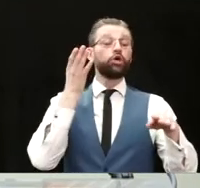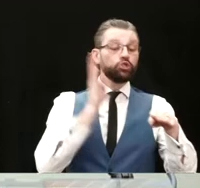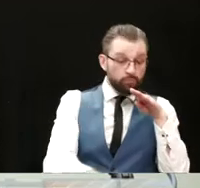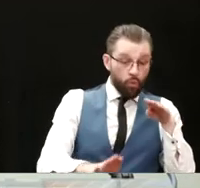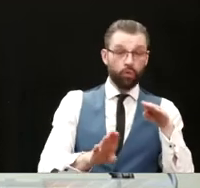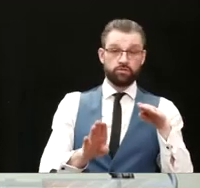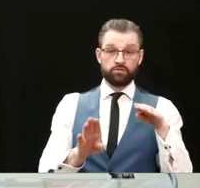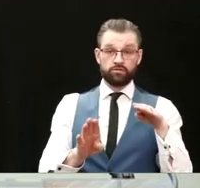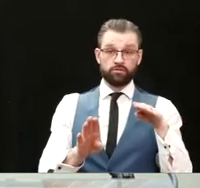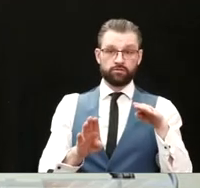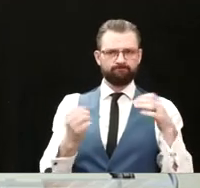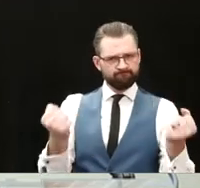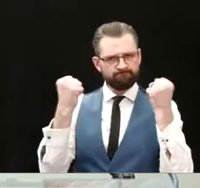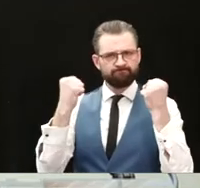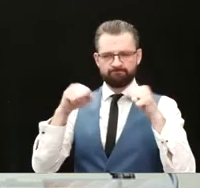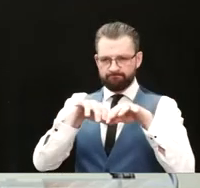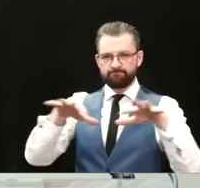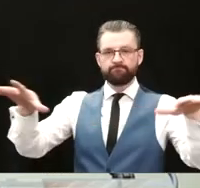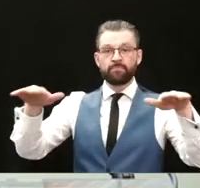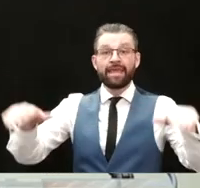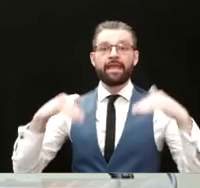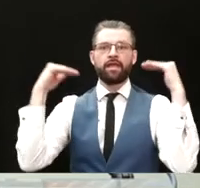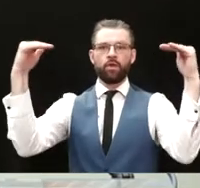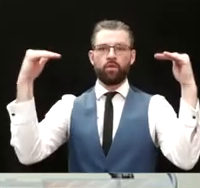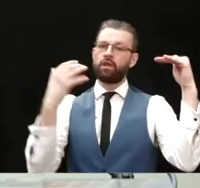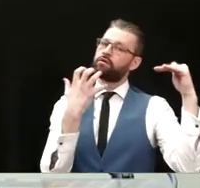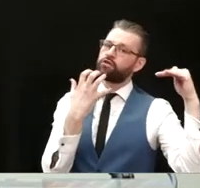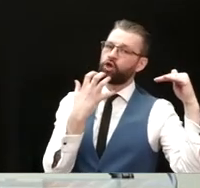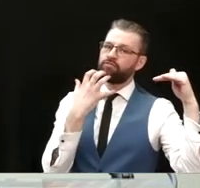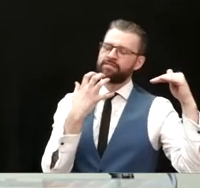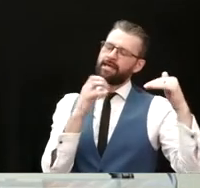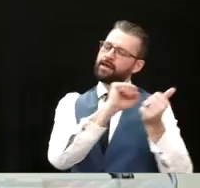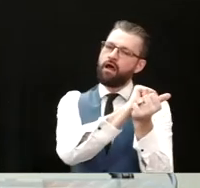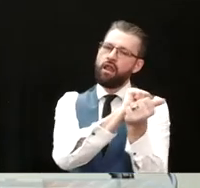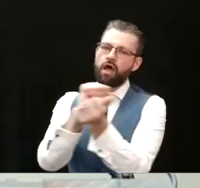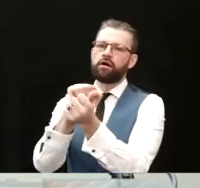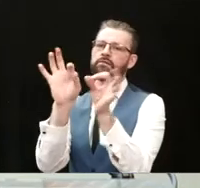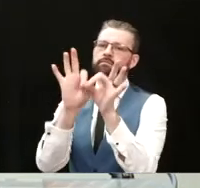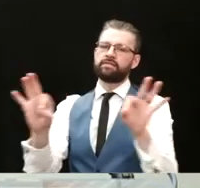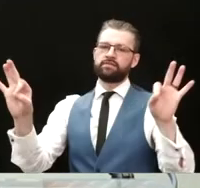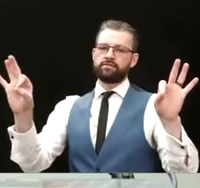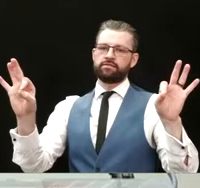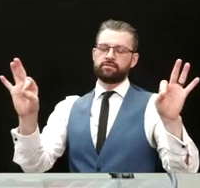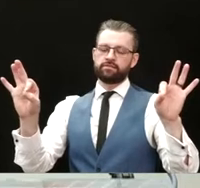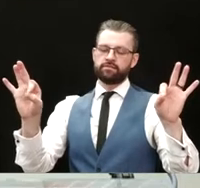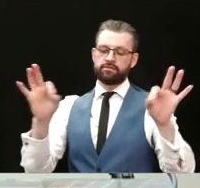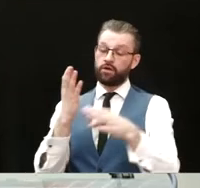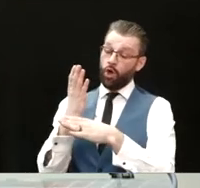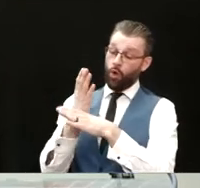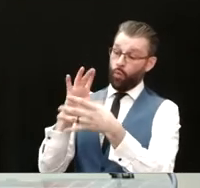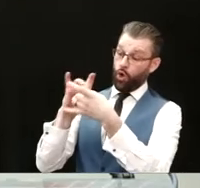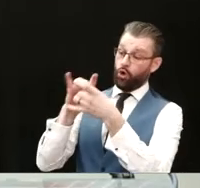and storytelling to build equality, tolerance, and lasting peace. We work with